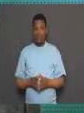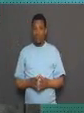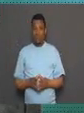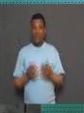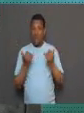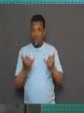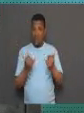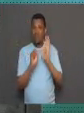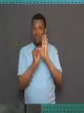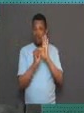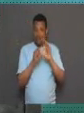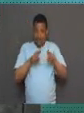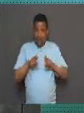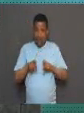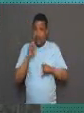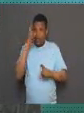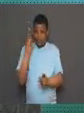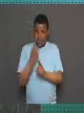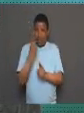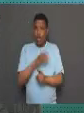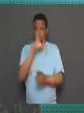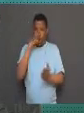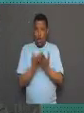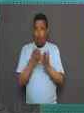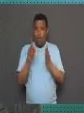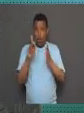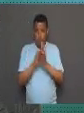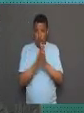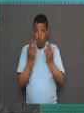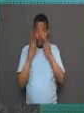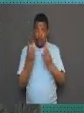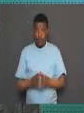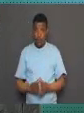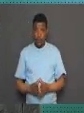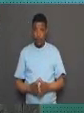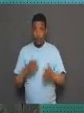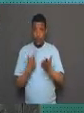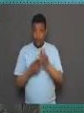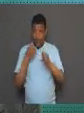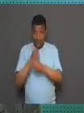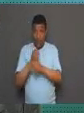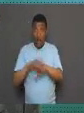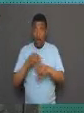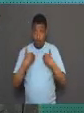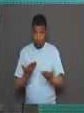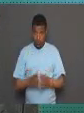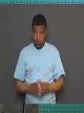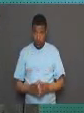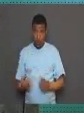Let us examine some of the real economic policies which have been enacted